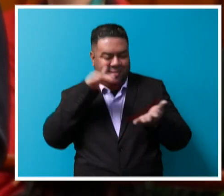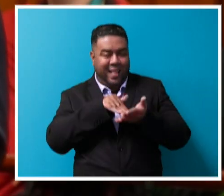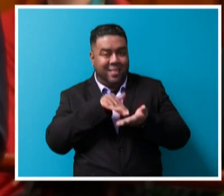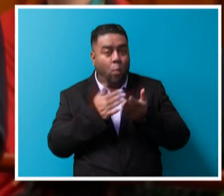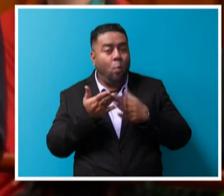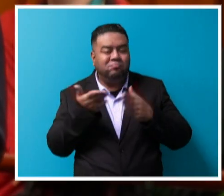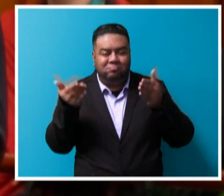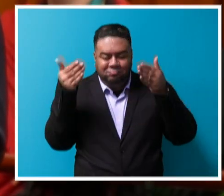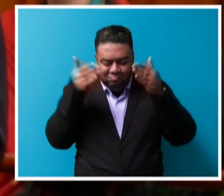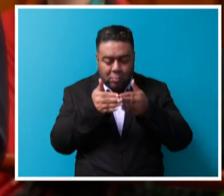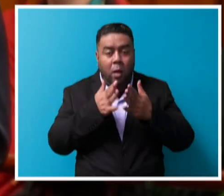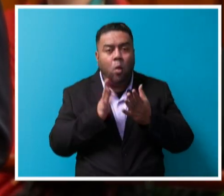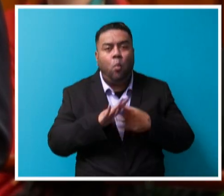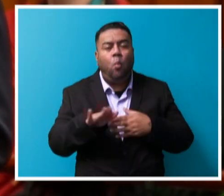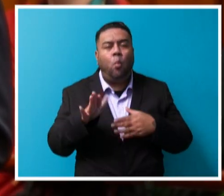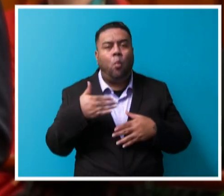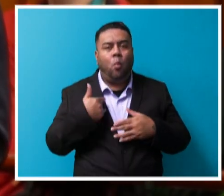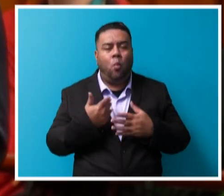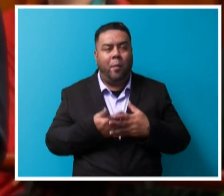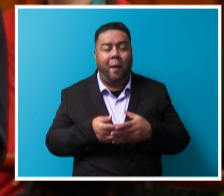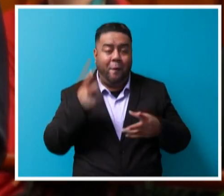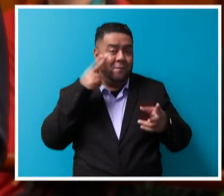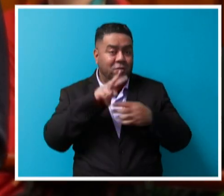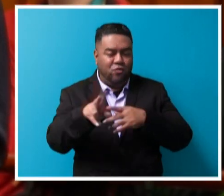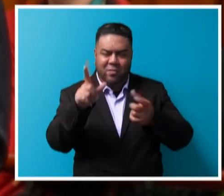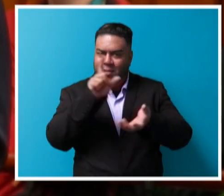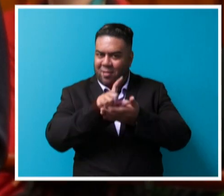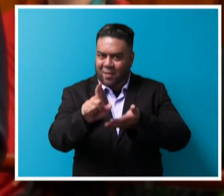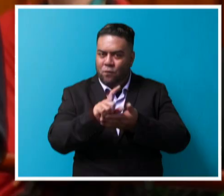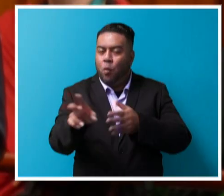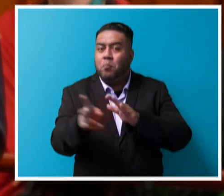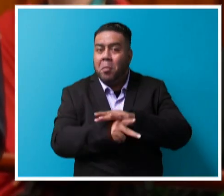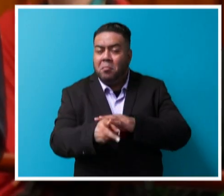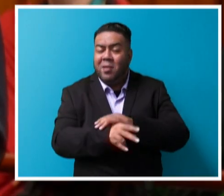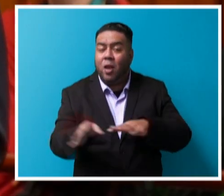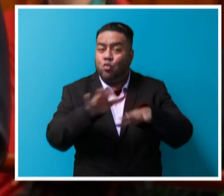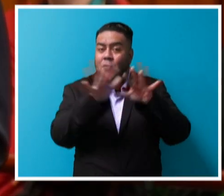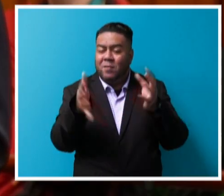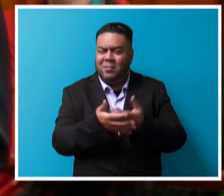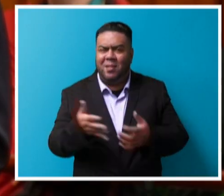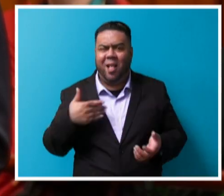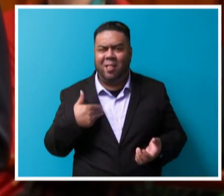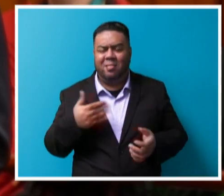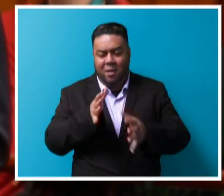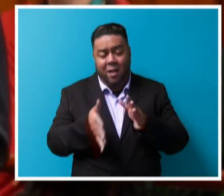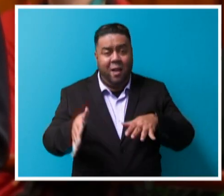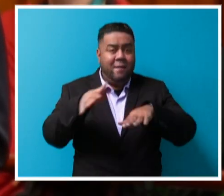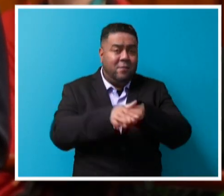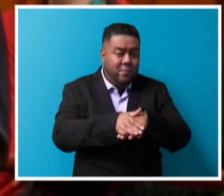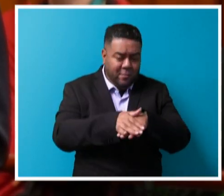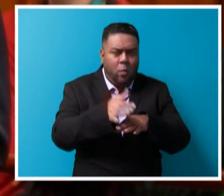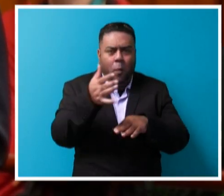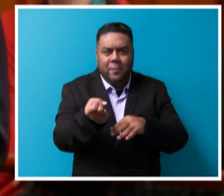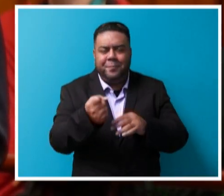Mr. Speaker, sir, our vision is clear. Through primary health care and universal health coverage, we are bringing healthcare closer